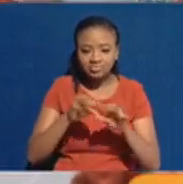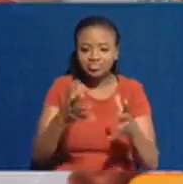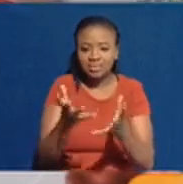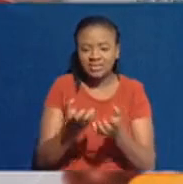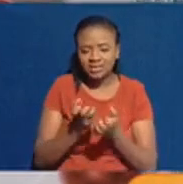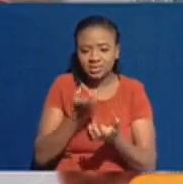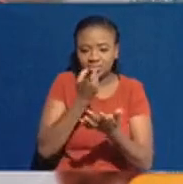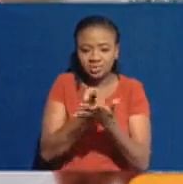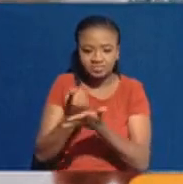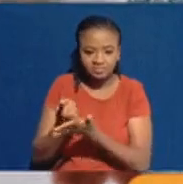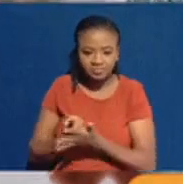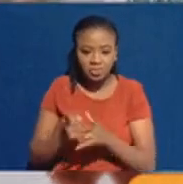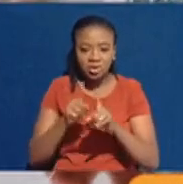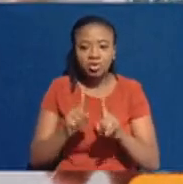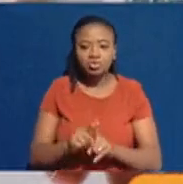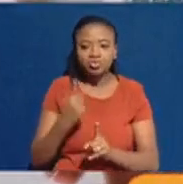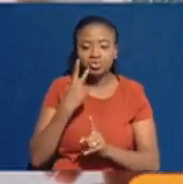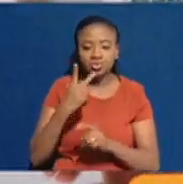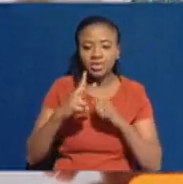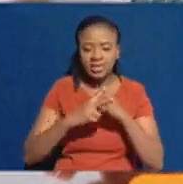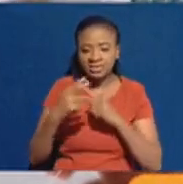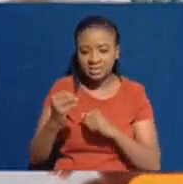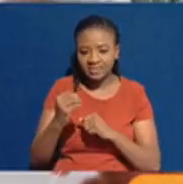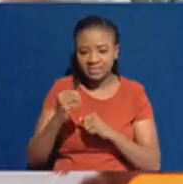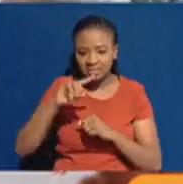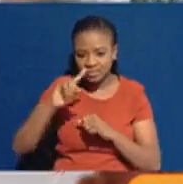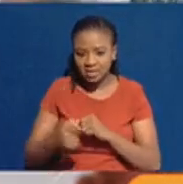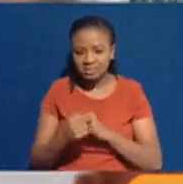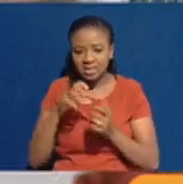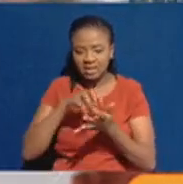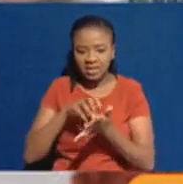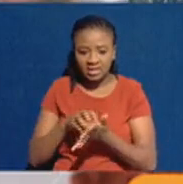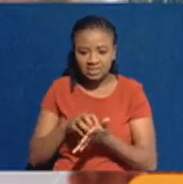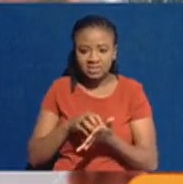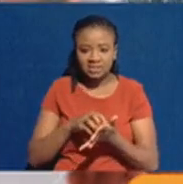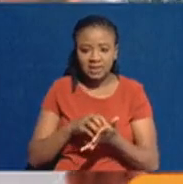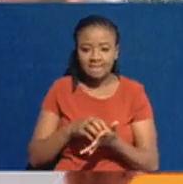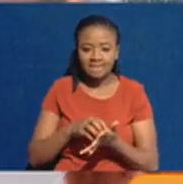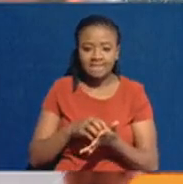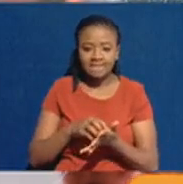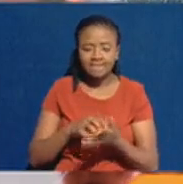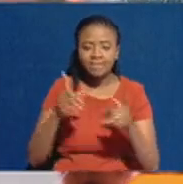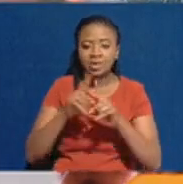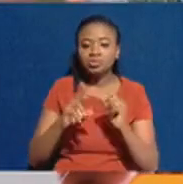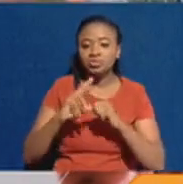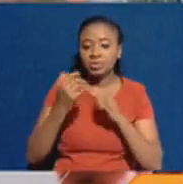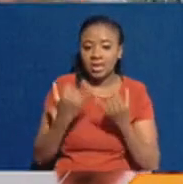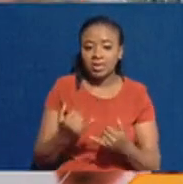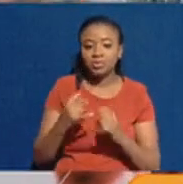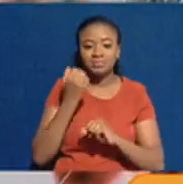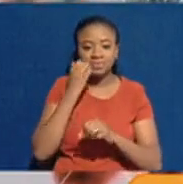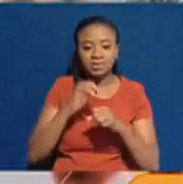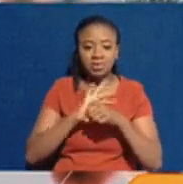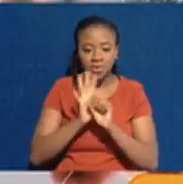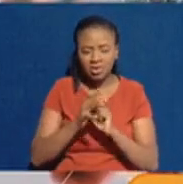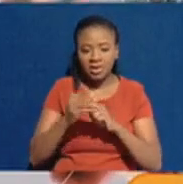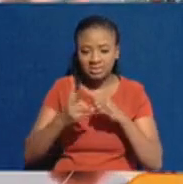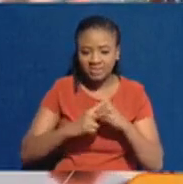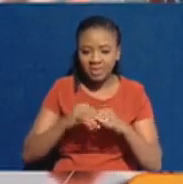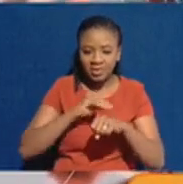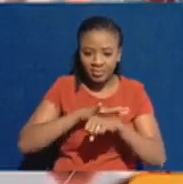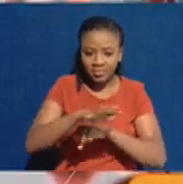hospitalization and over 270,000 cases that will not show symptoms of the disease. The seventh wave is also projected to claim